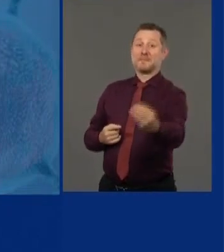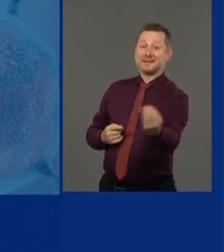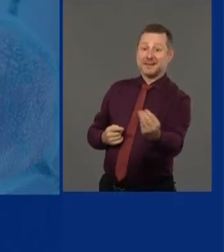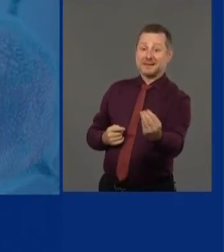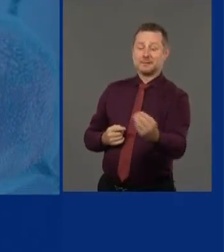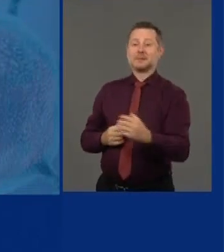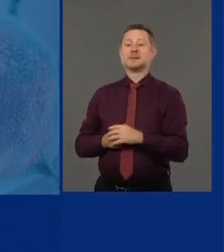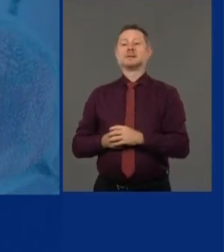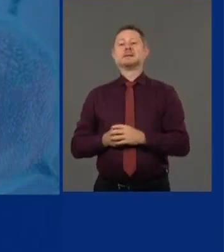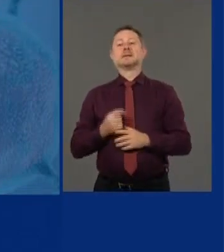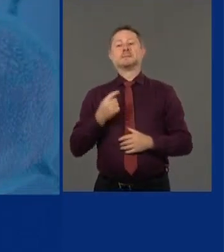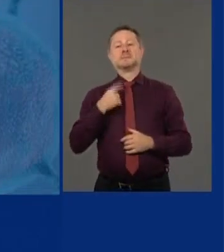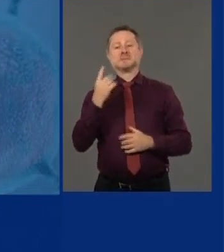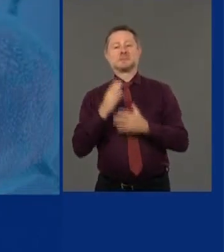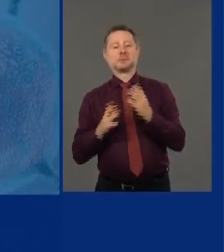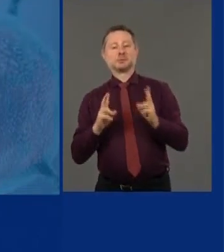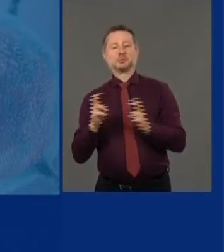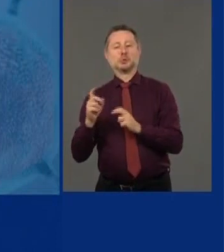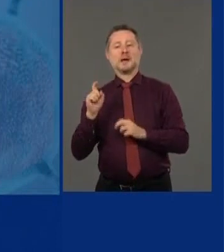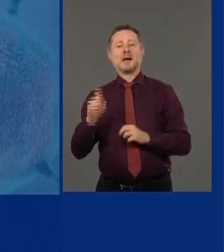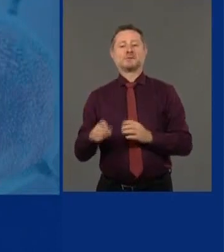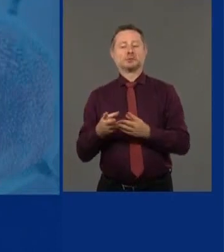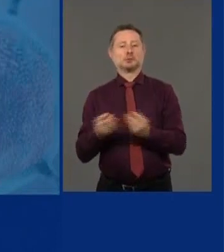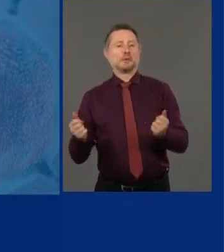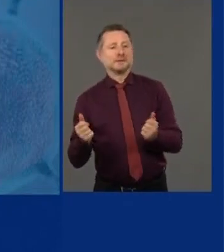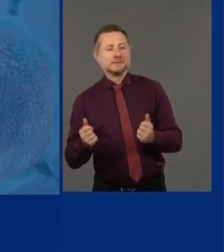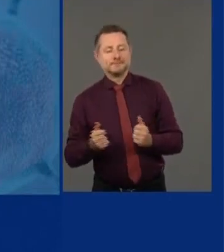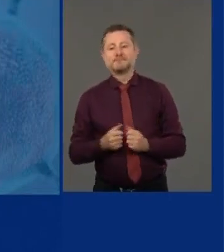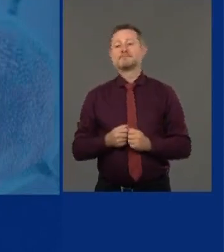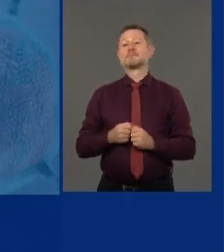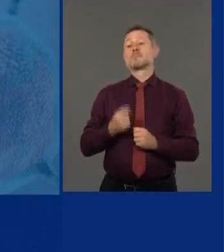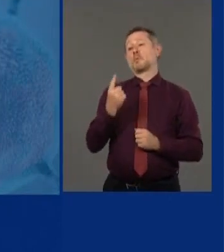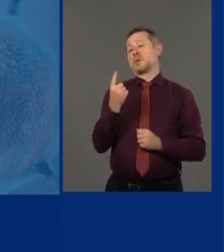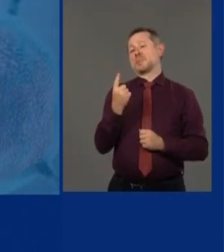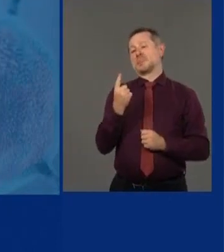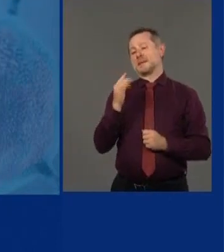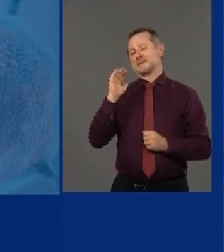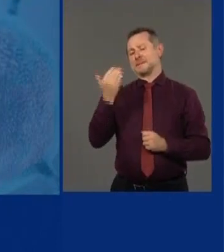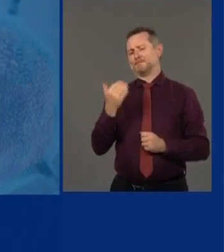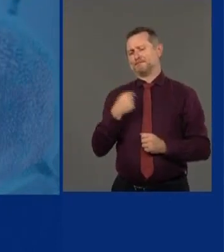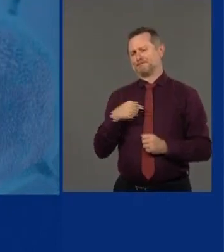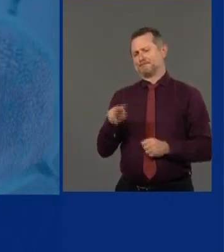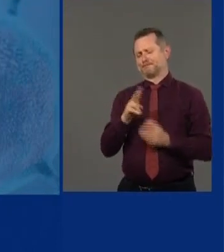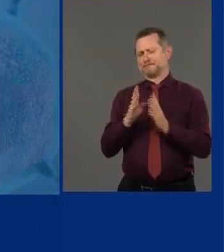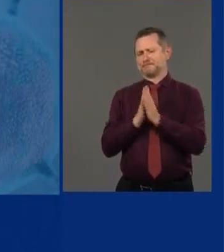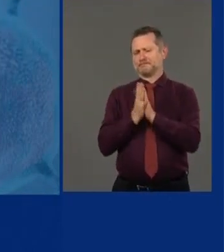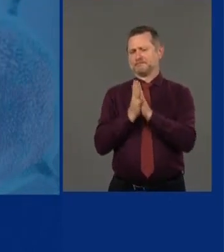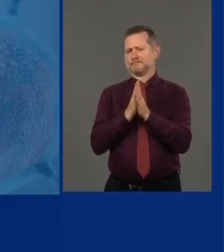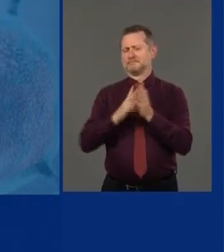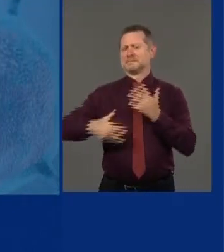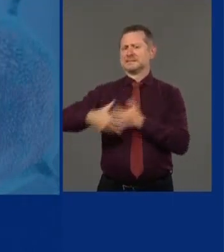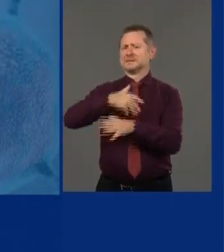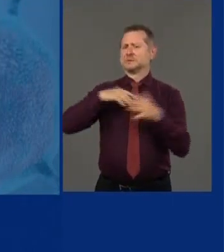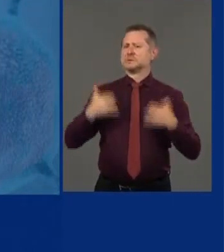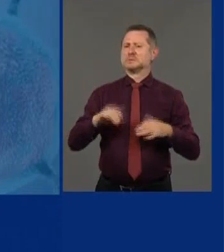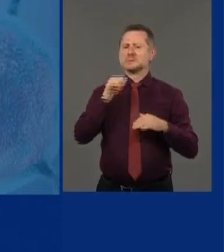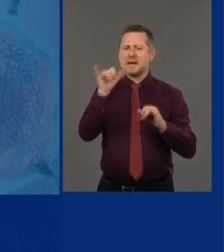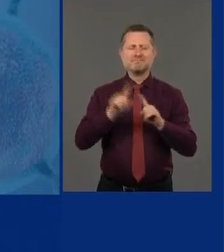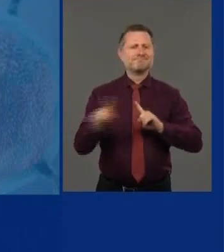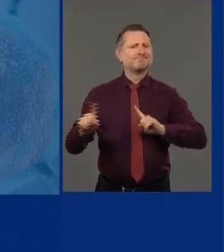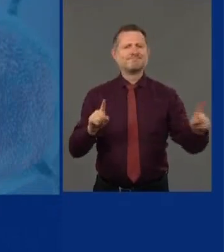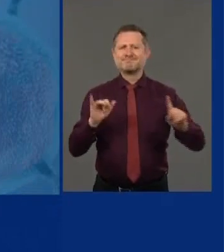But there are issues that we have to think through. One is there's a lack of compliance with social distancing in New York City.